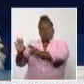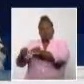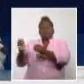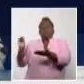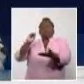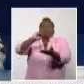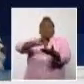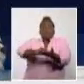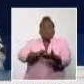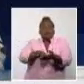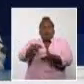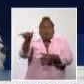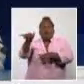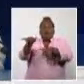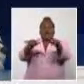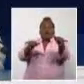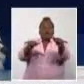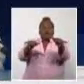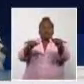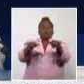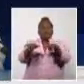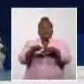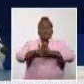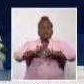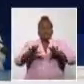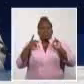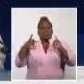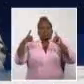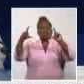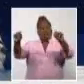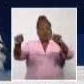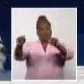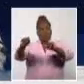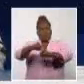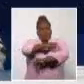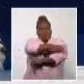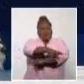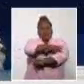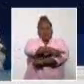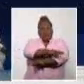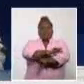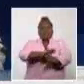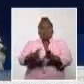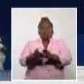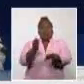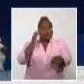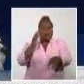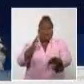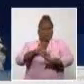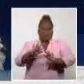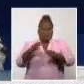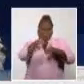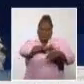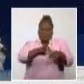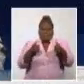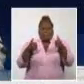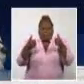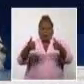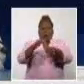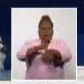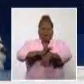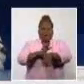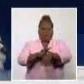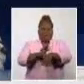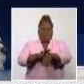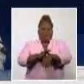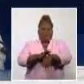each one, and they were returned to their respective countries, practically recovered from the disease.